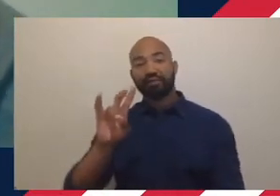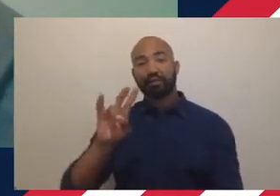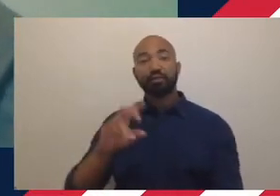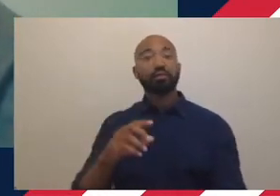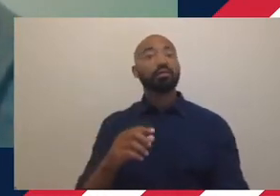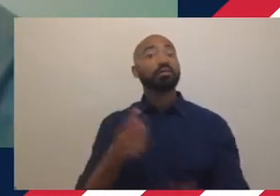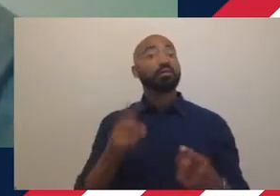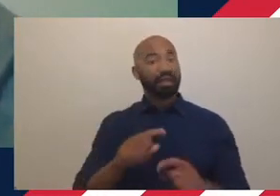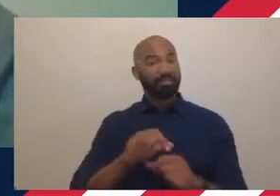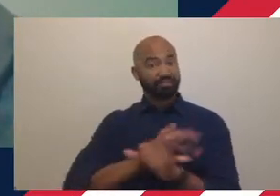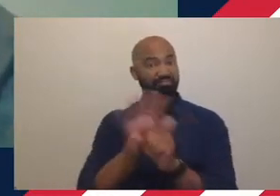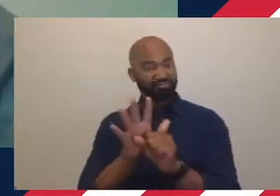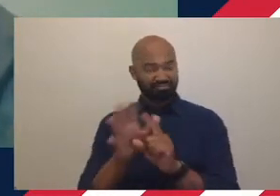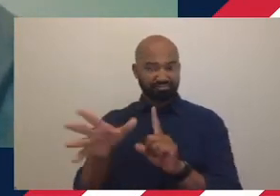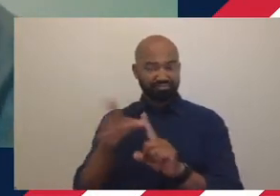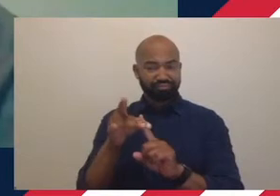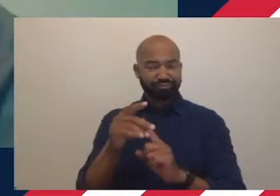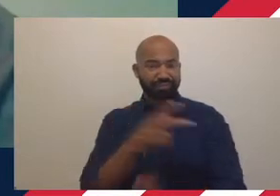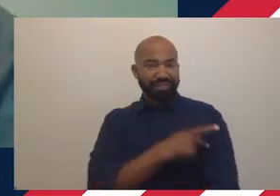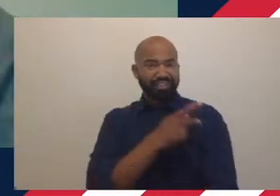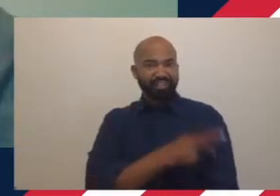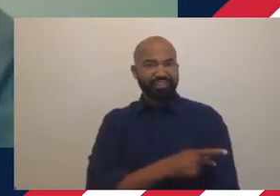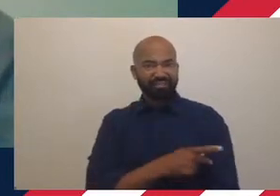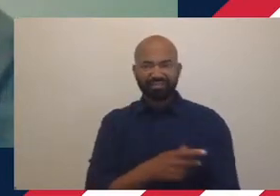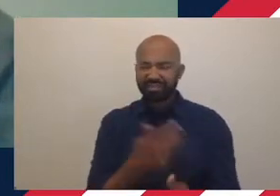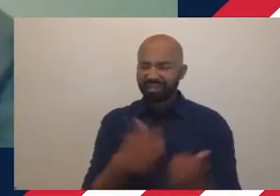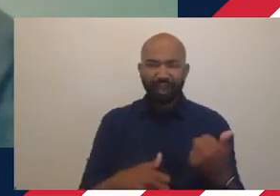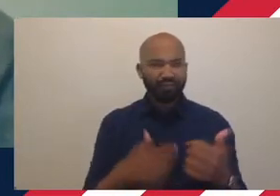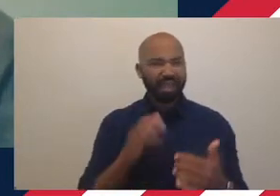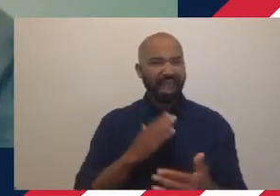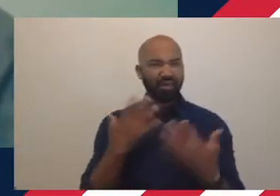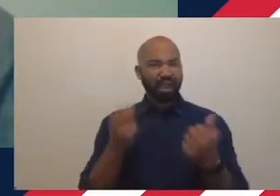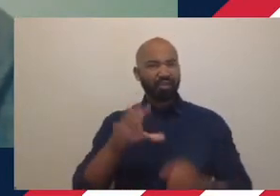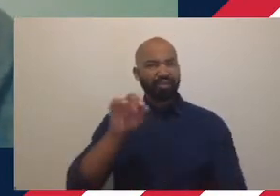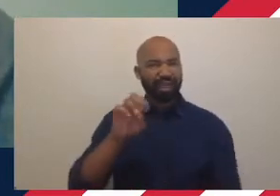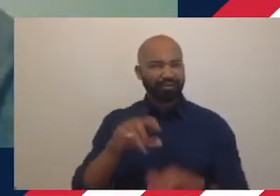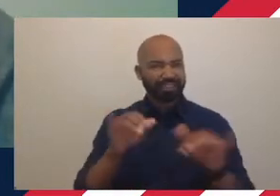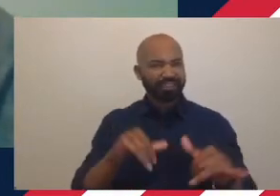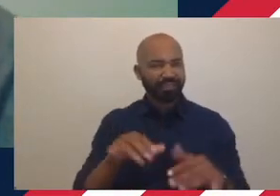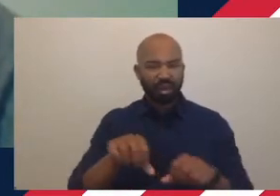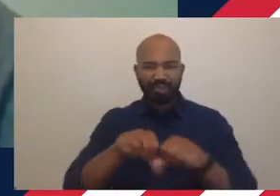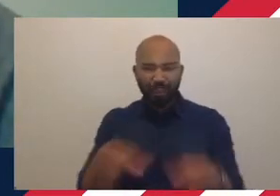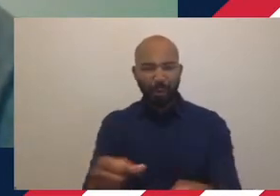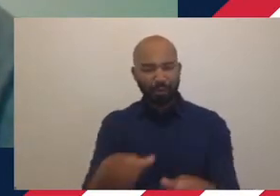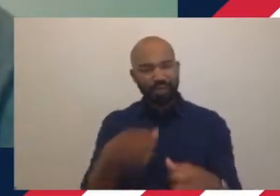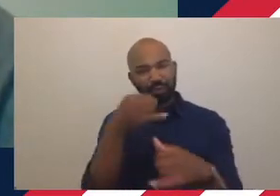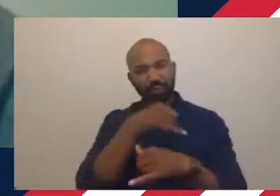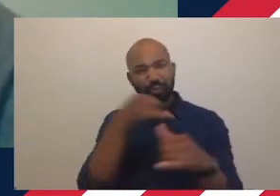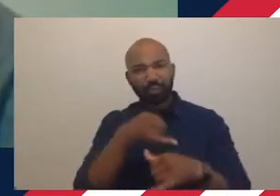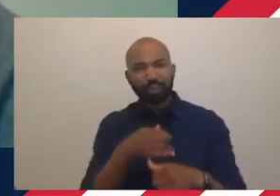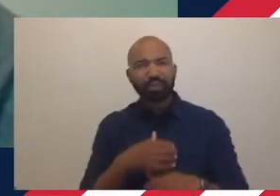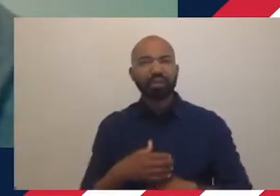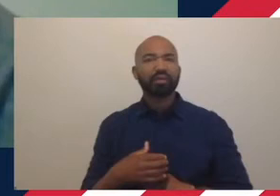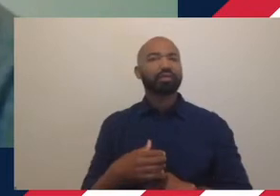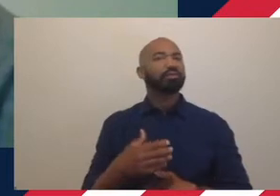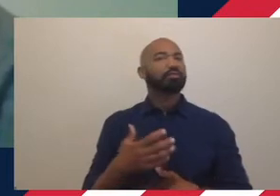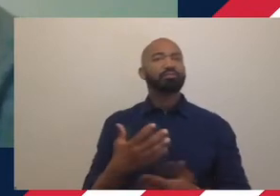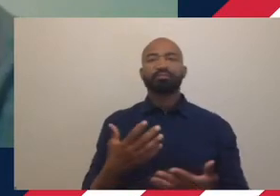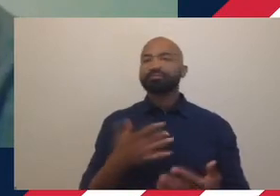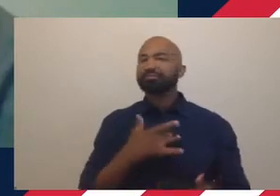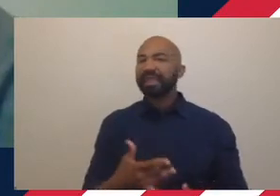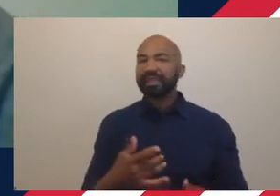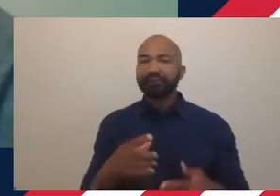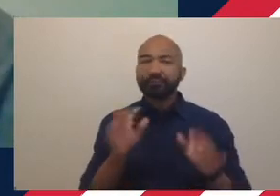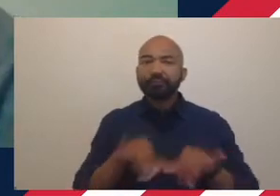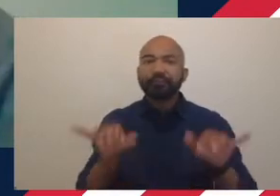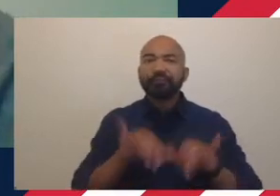was very difficult with our broken healthcare system. For example, constantly donning and